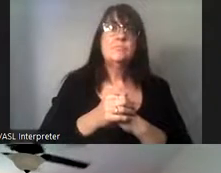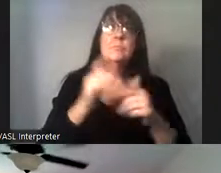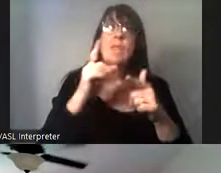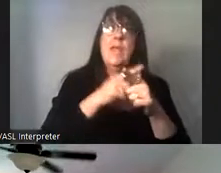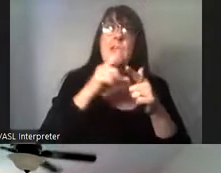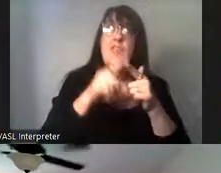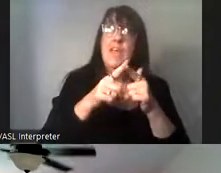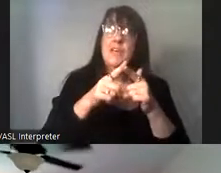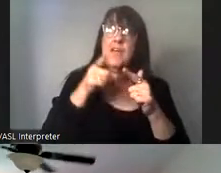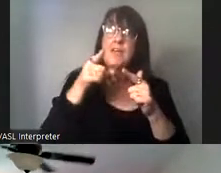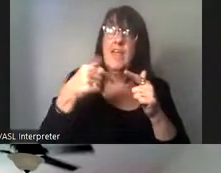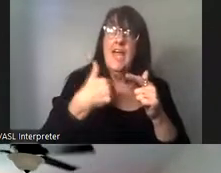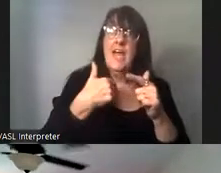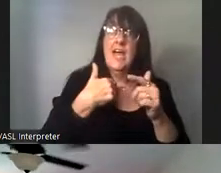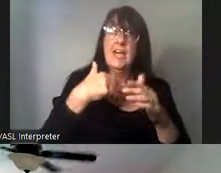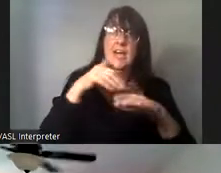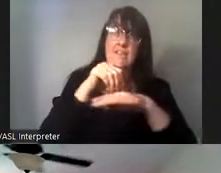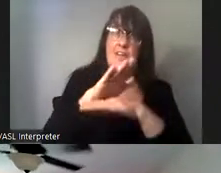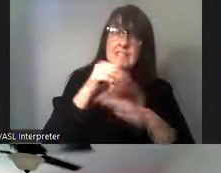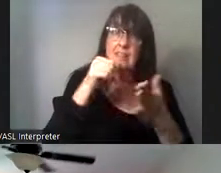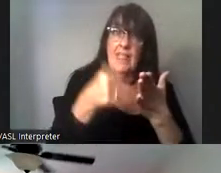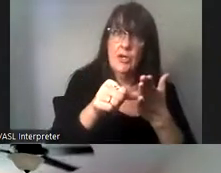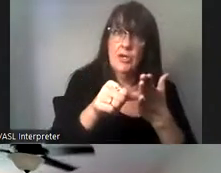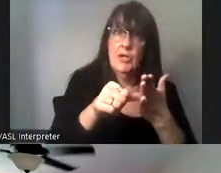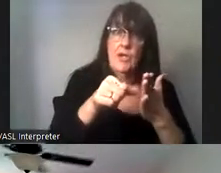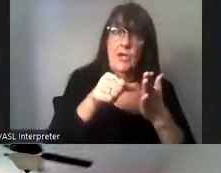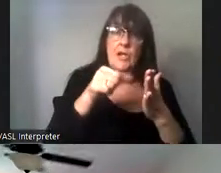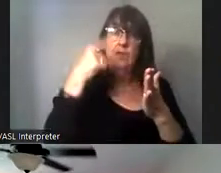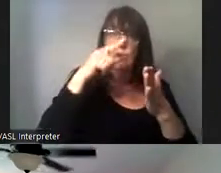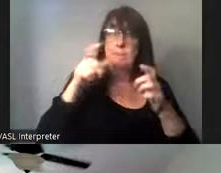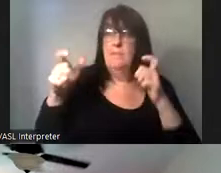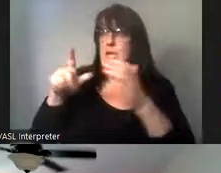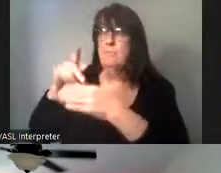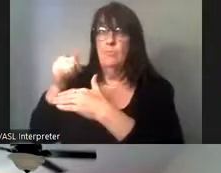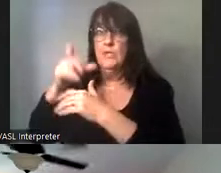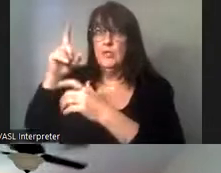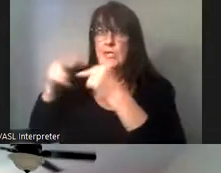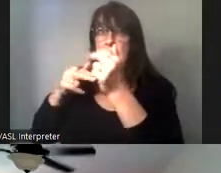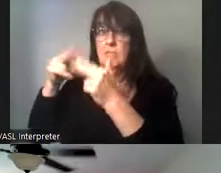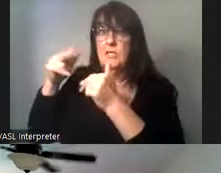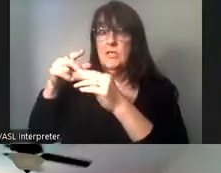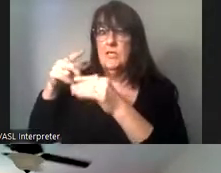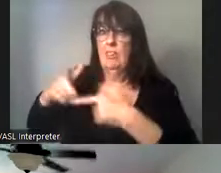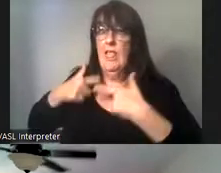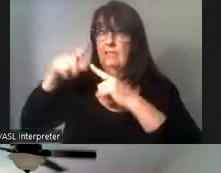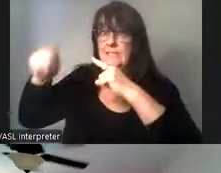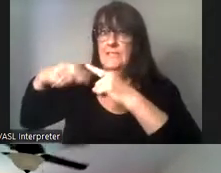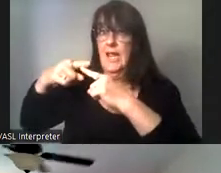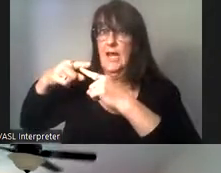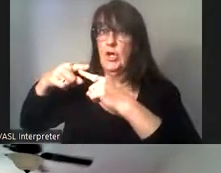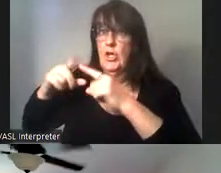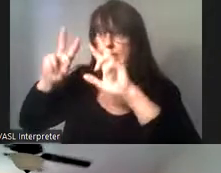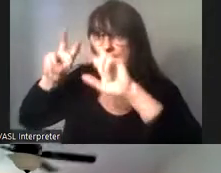came up with an advice letter that said, hey, for big projects, we need whole building life cycle assessment performed so